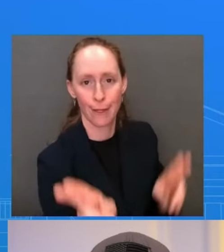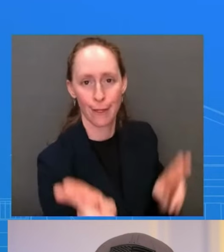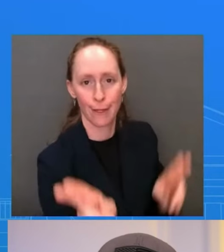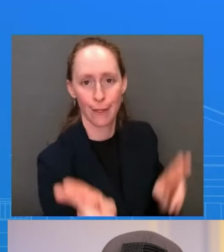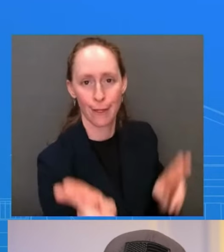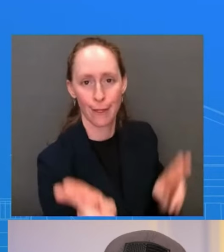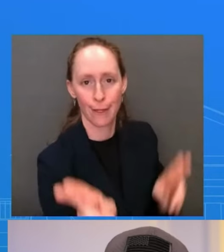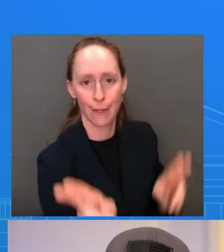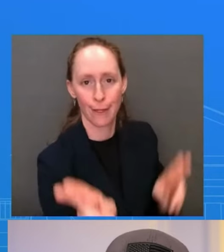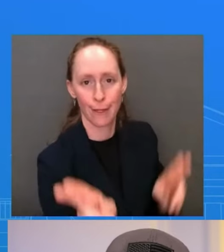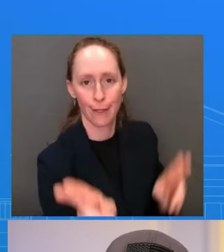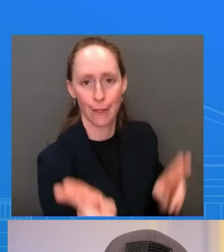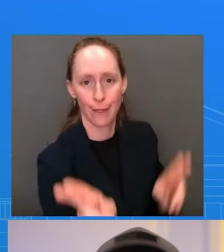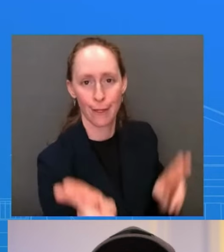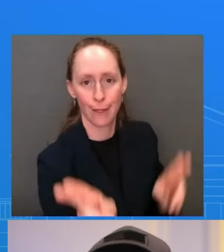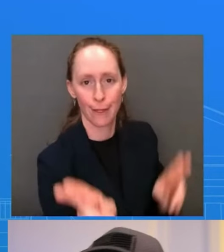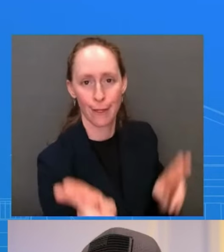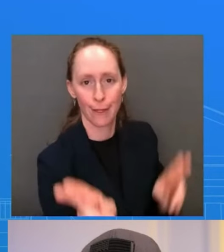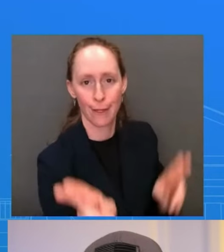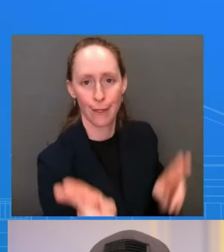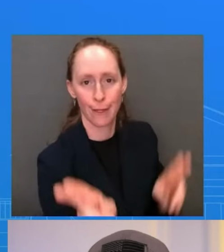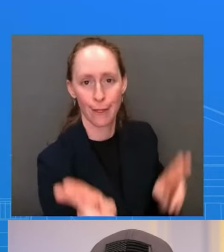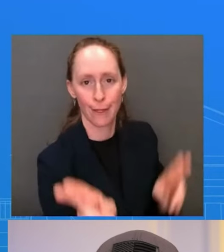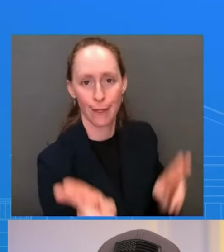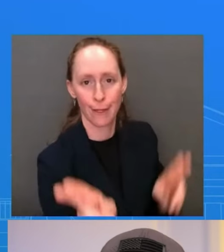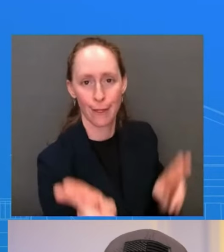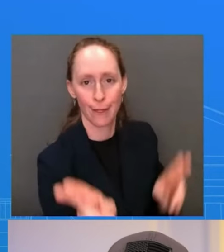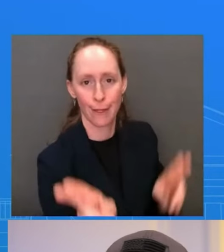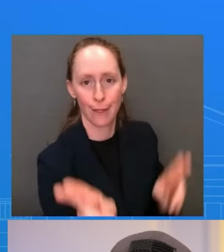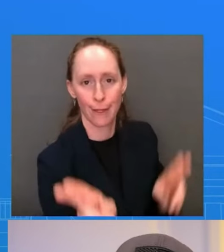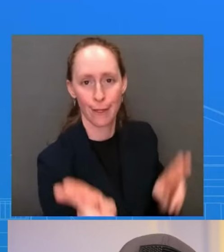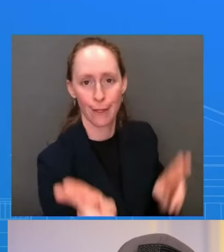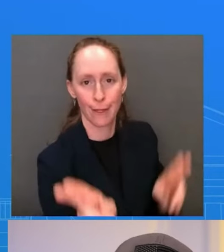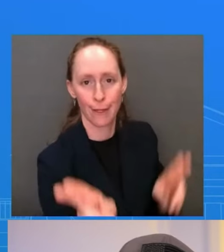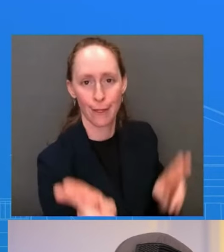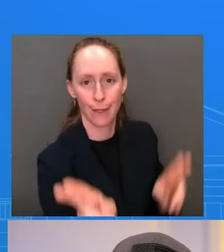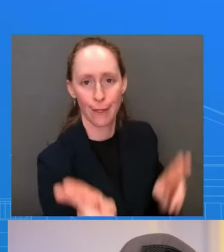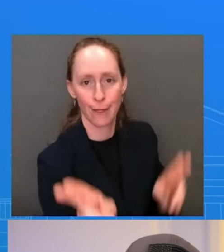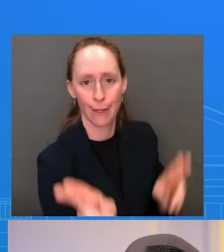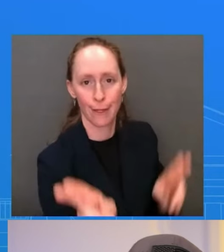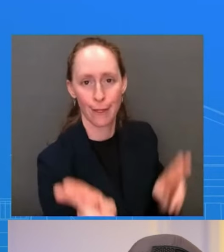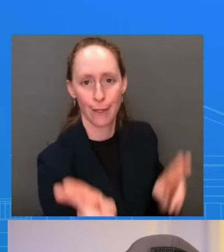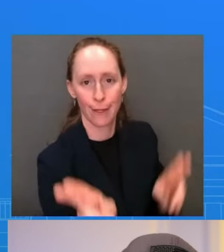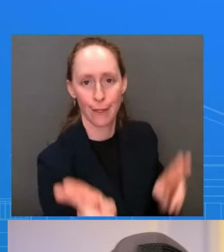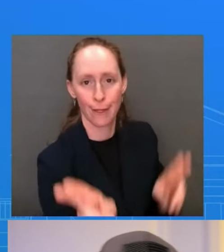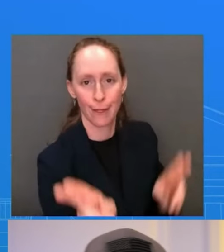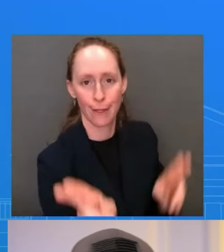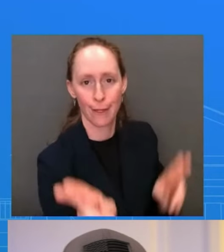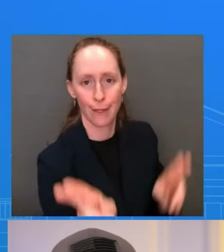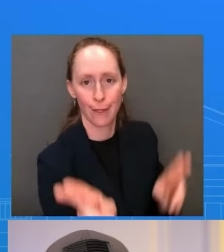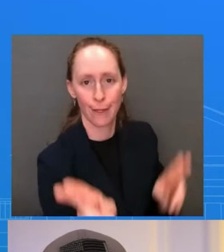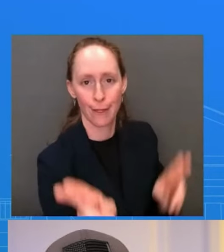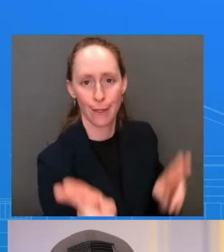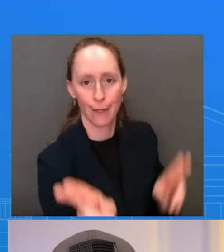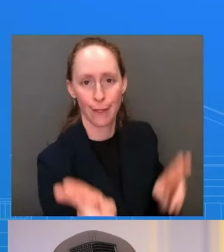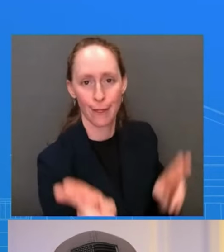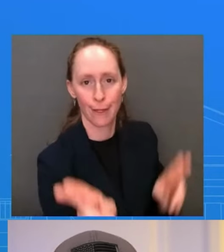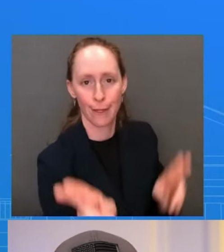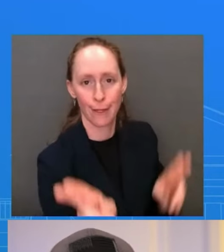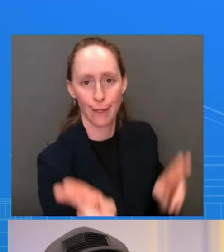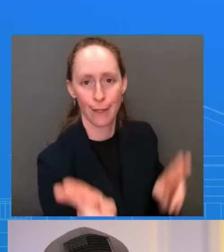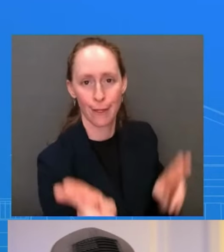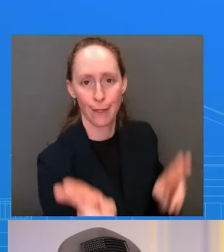and others, which seems to be a cover-up story, by the way, that this was Russian disinformation, which it wasn't. No investigations there, but you're going to investigate Donald Trump for $130,000